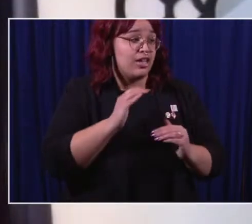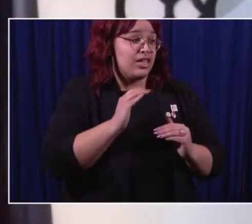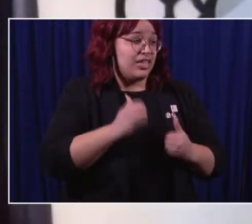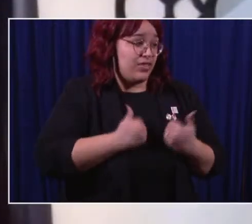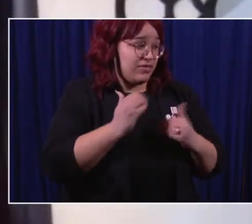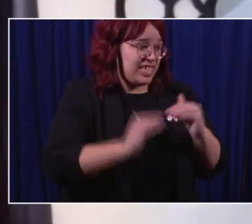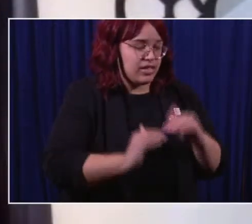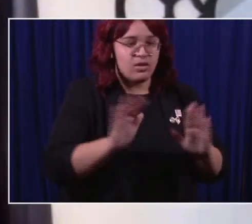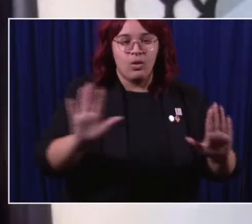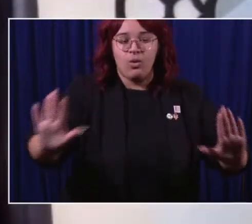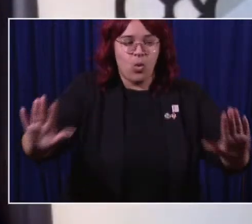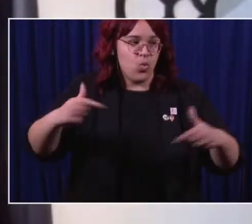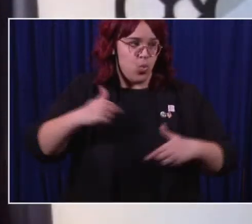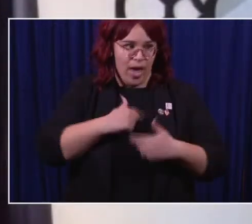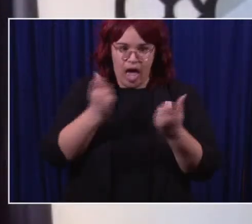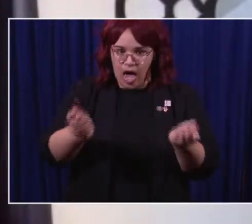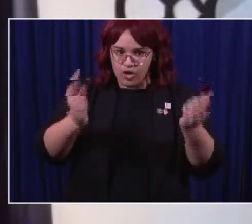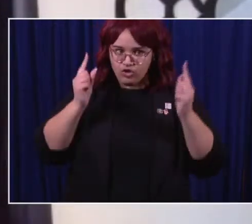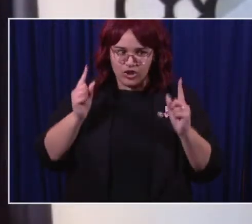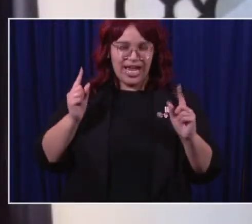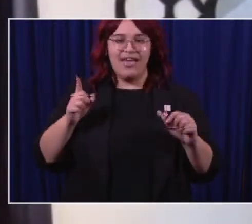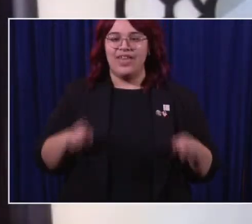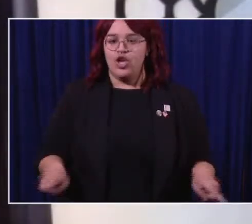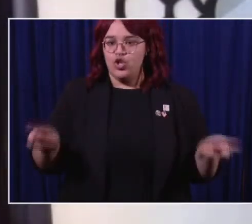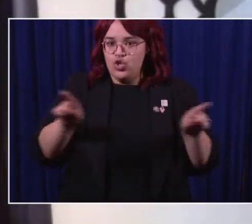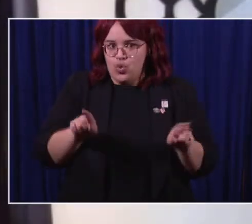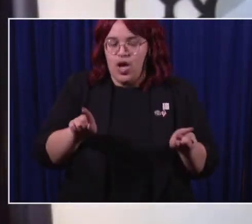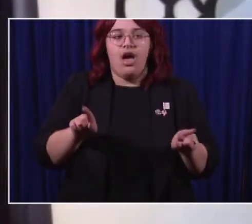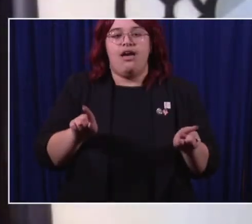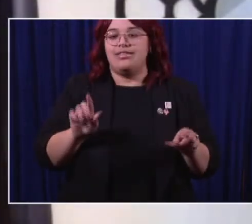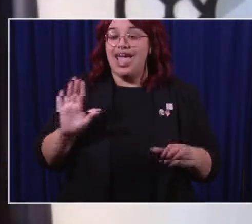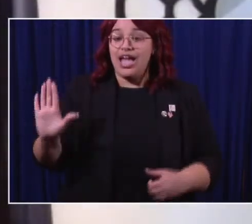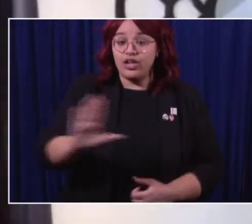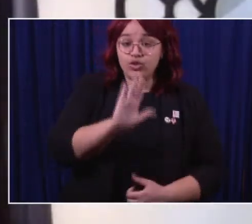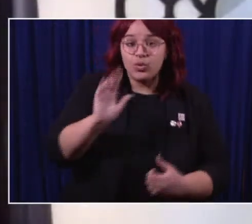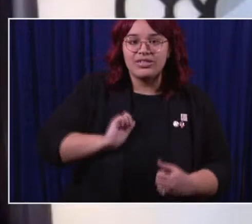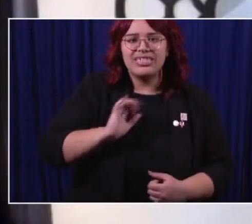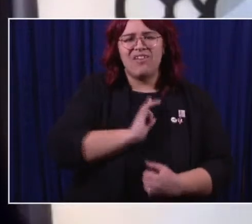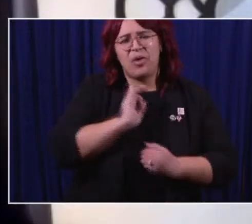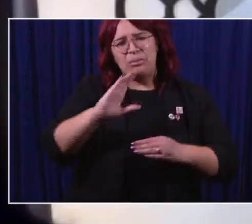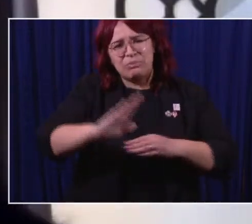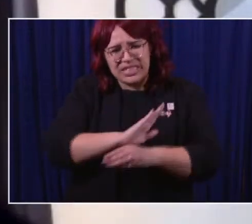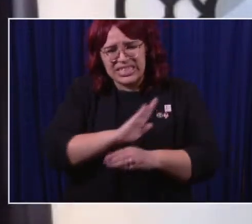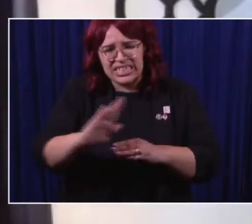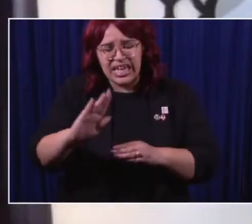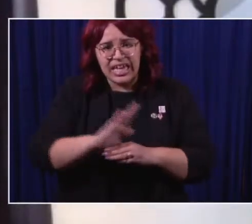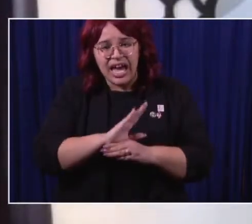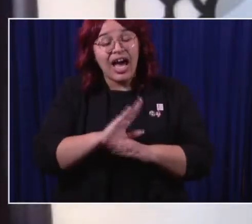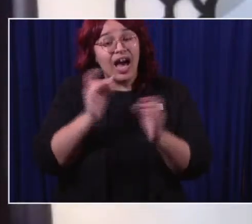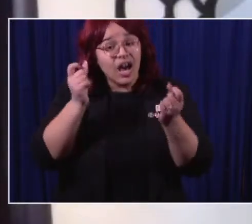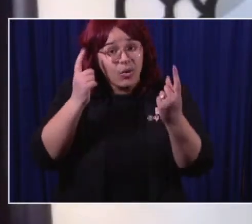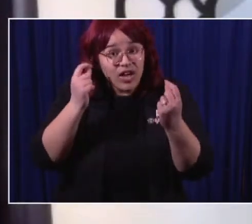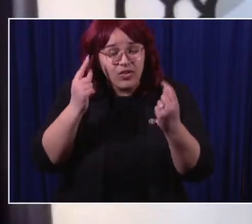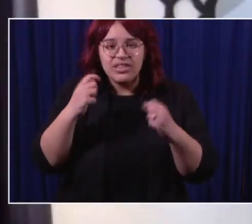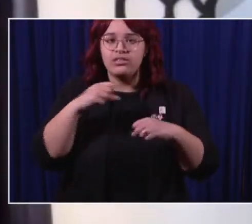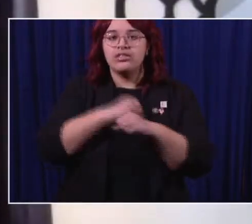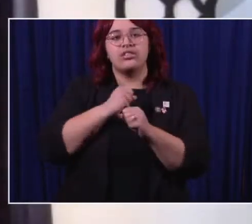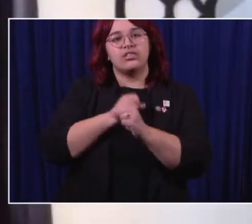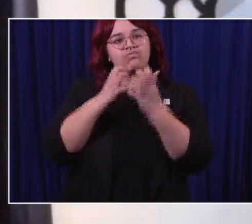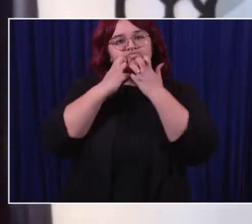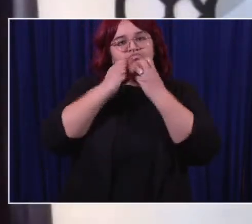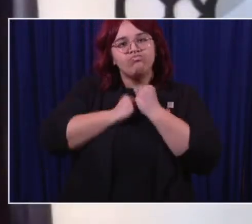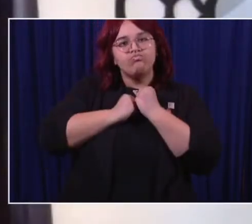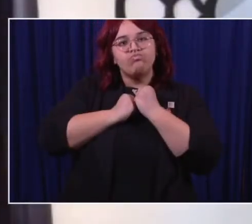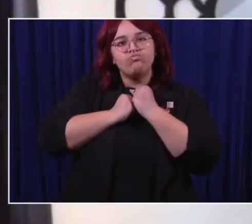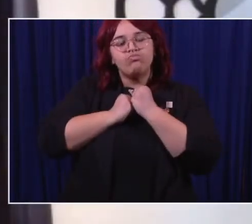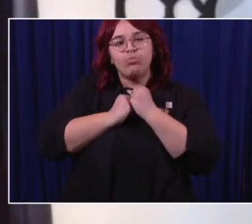state level, and the local level to inform decisions and policy. I want to pivot for a moment on something